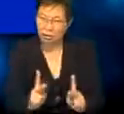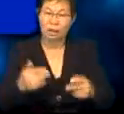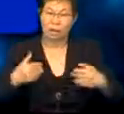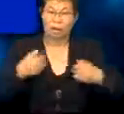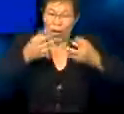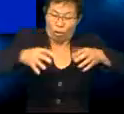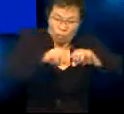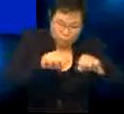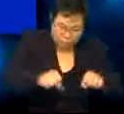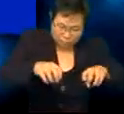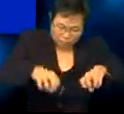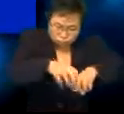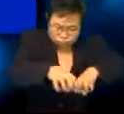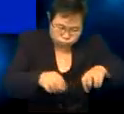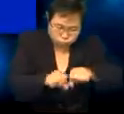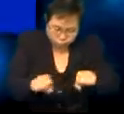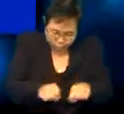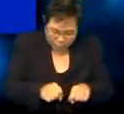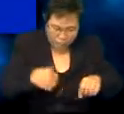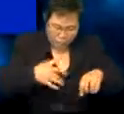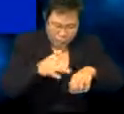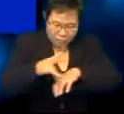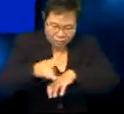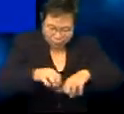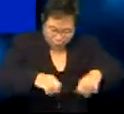There is a lot of space between the particles.